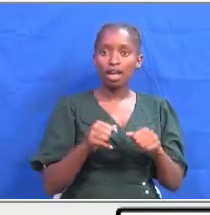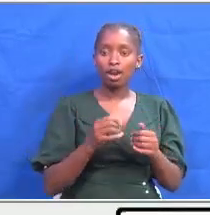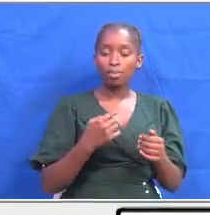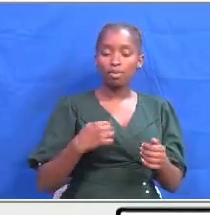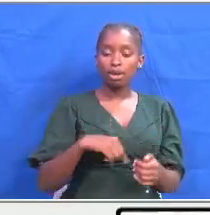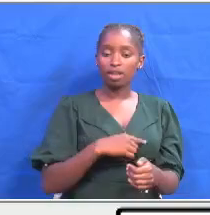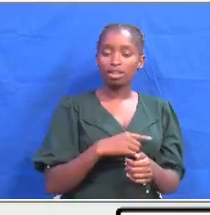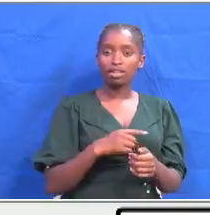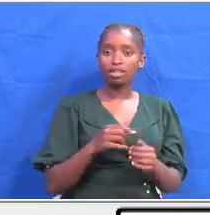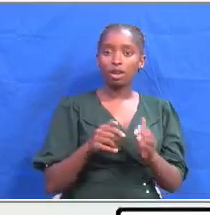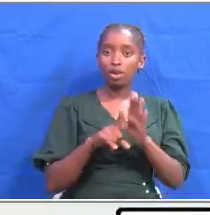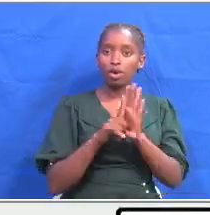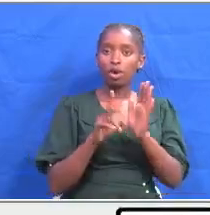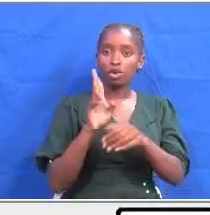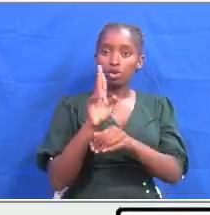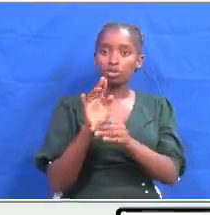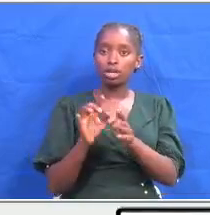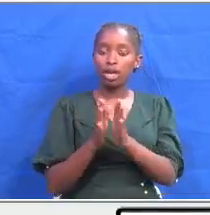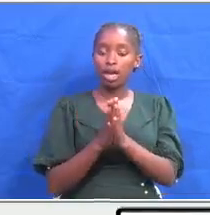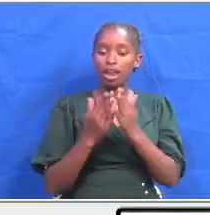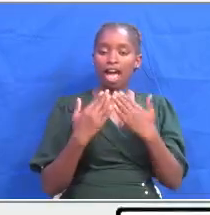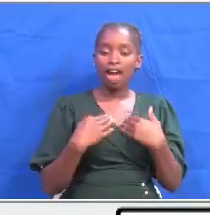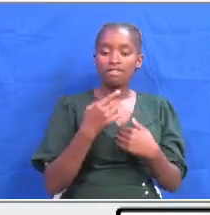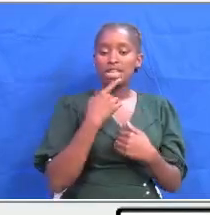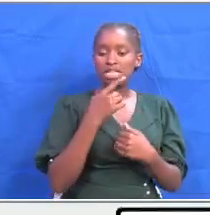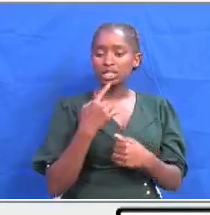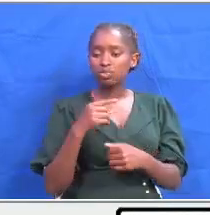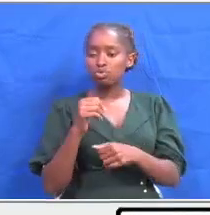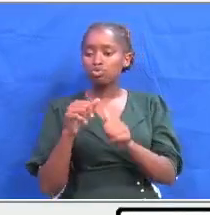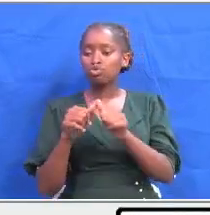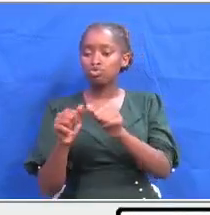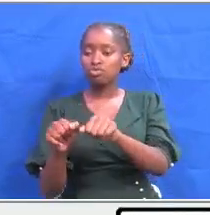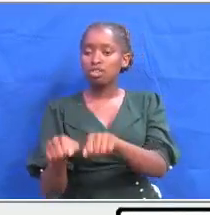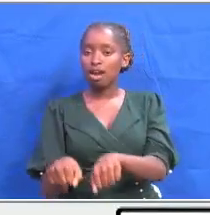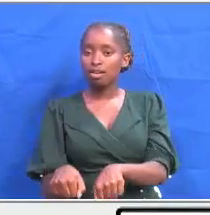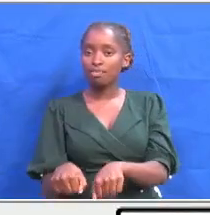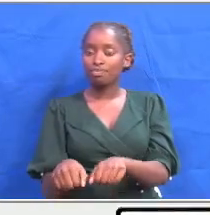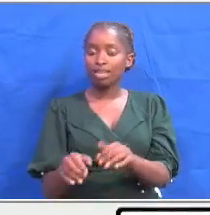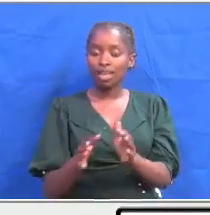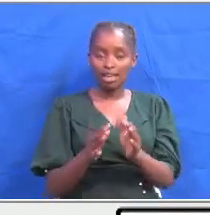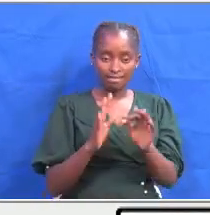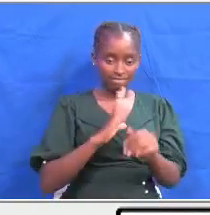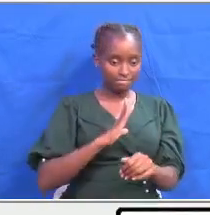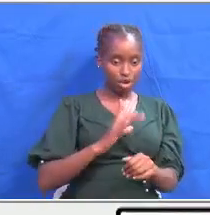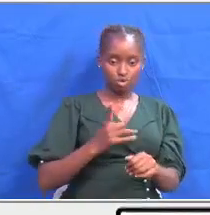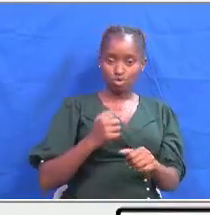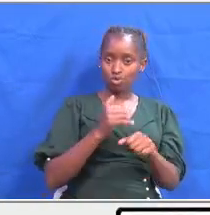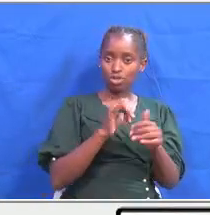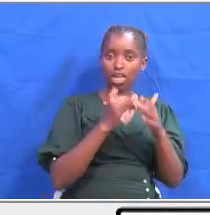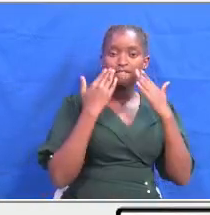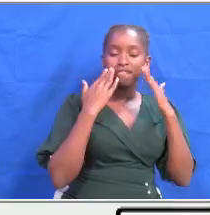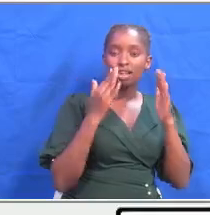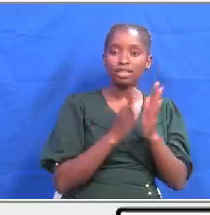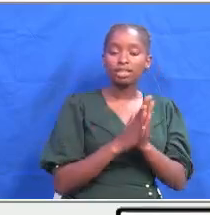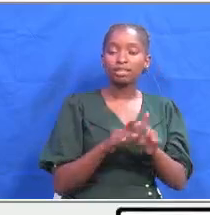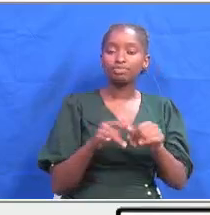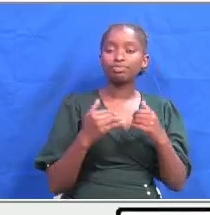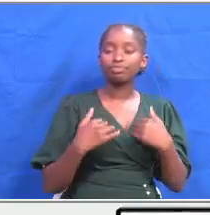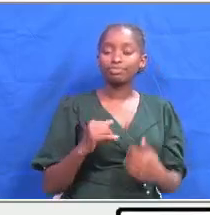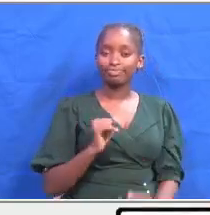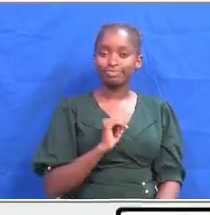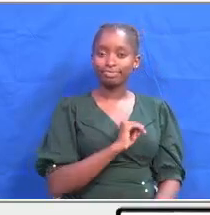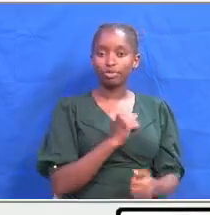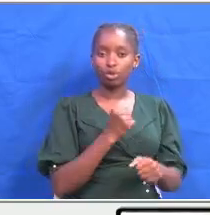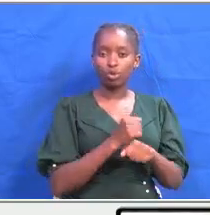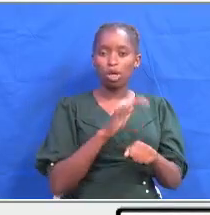refer to. Oh, fine. And we are already doing that. And that's why there are so many court cases on the same. That's why Senate has done